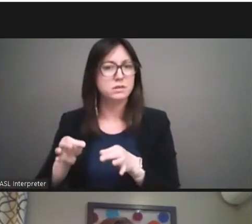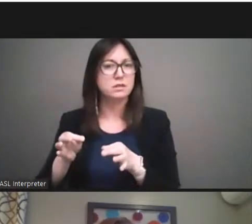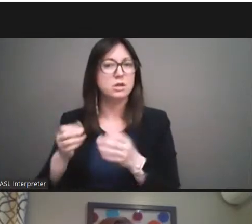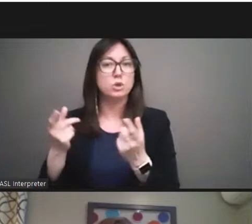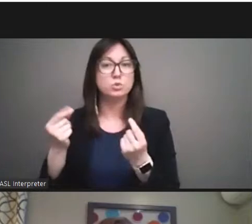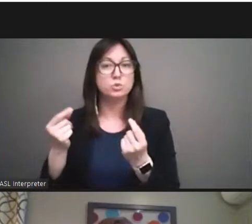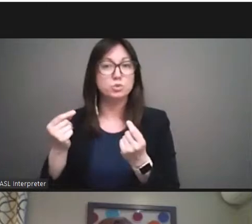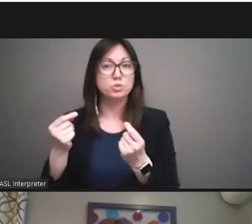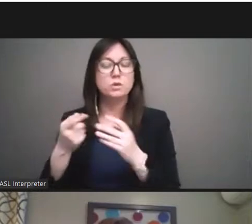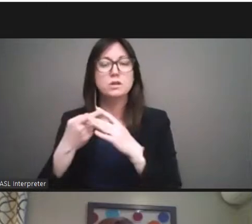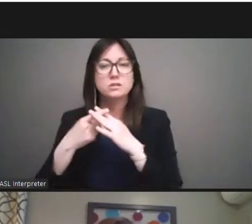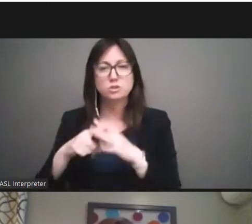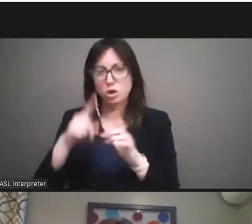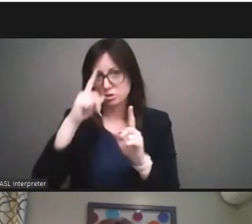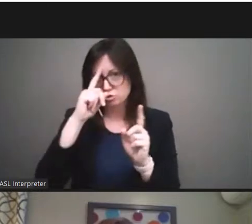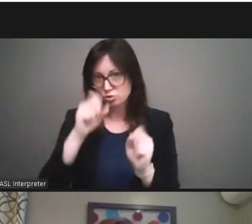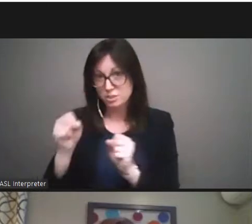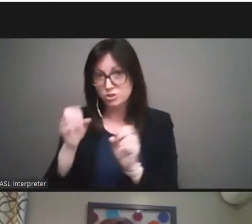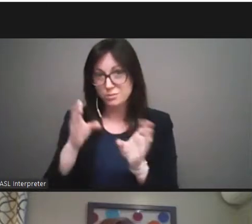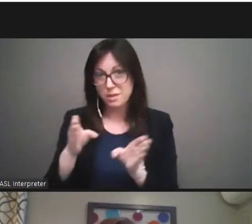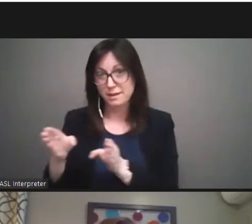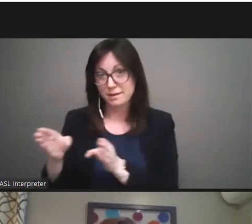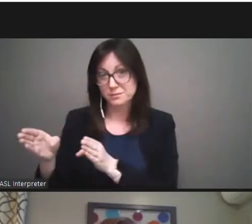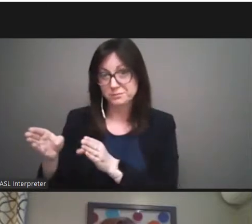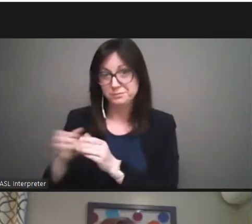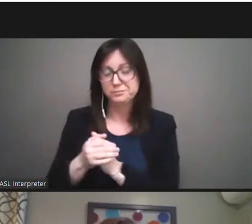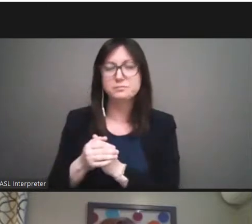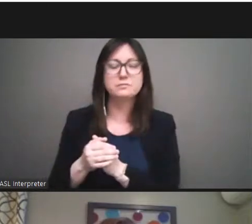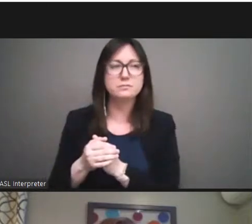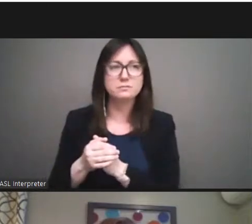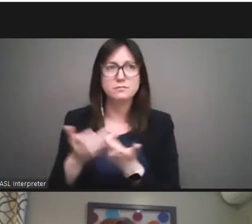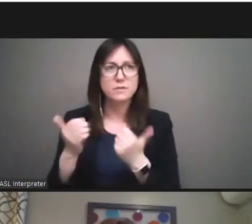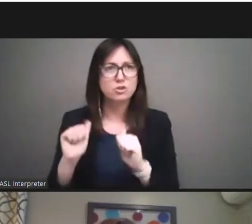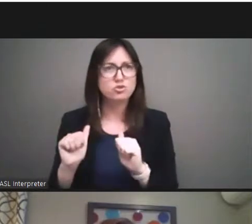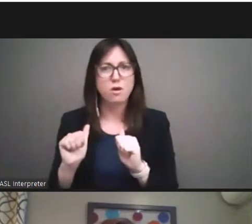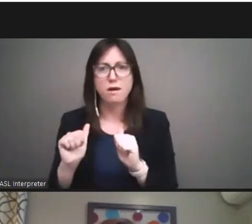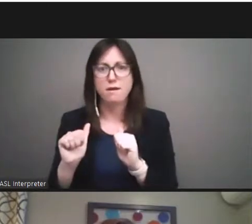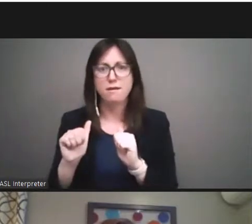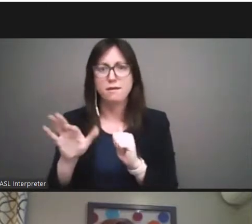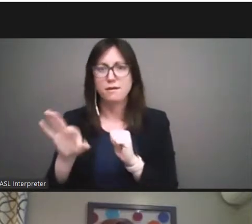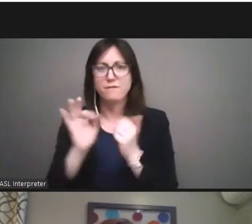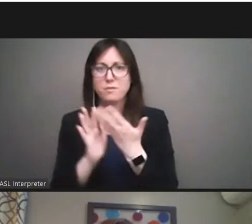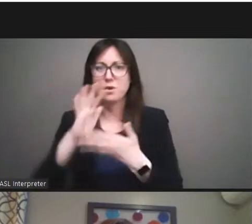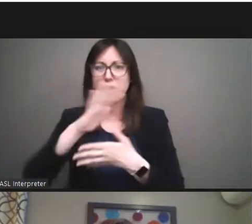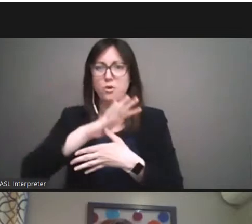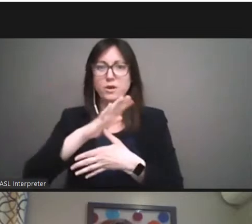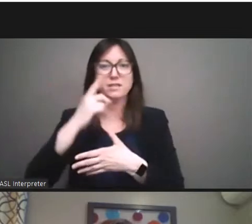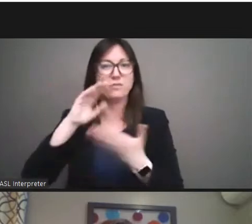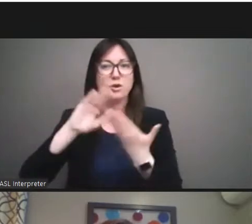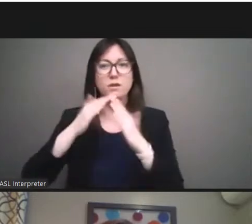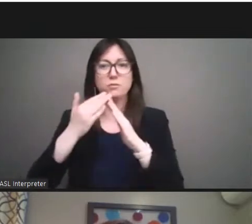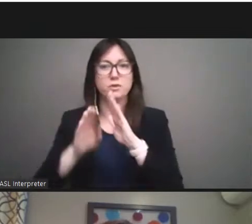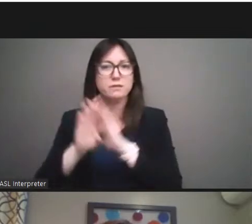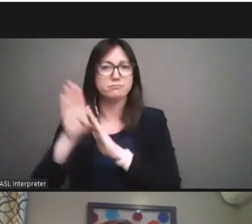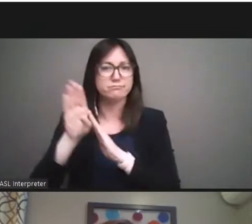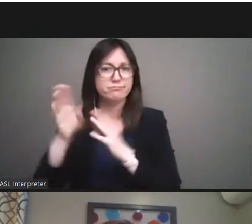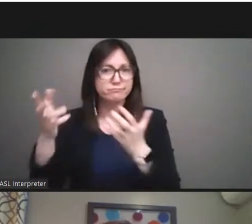process of strategic planning, and find some directions where we want to move as a community.